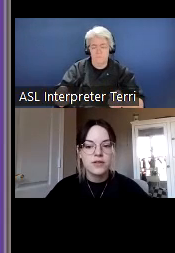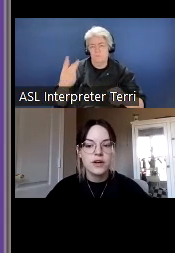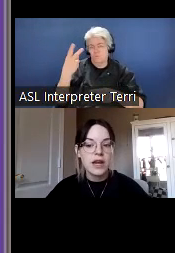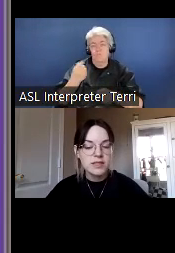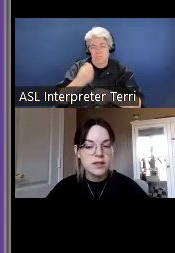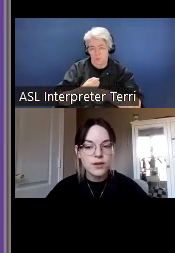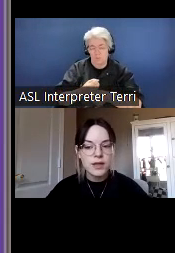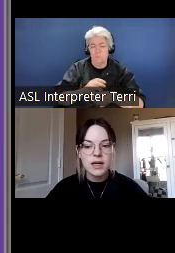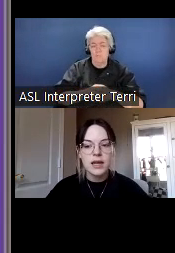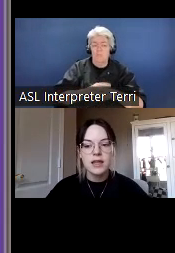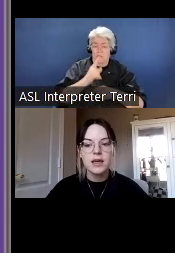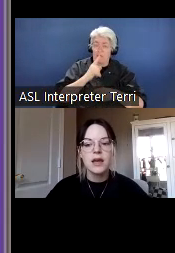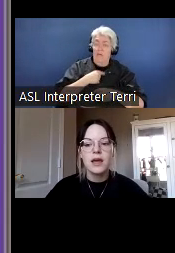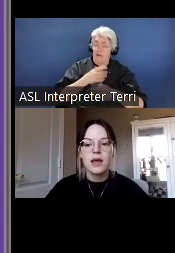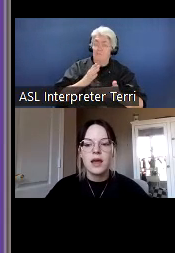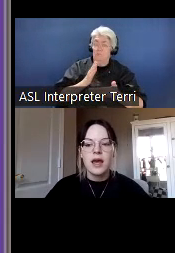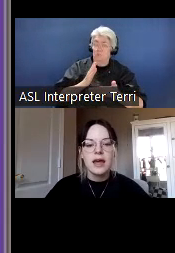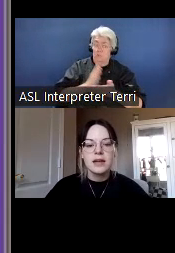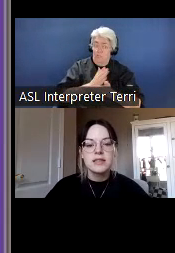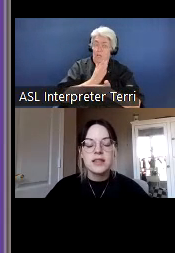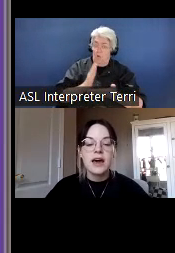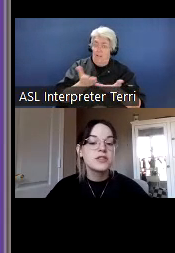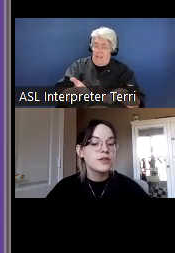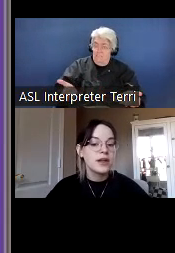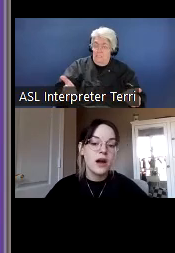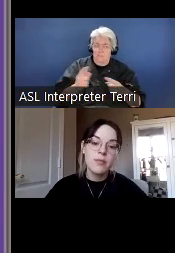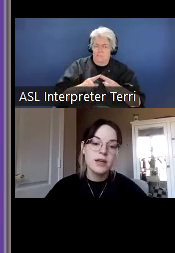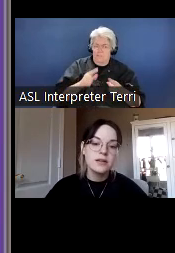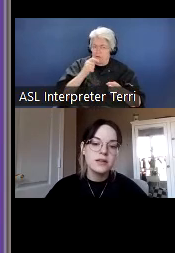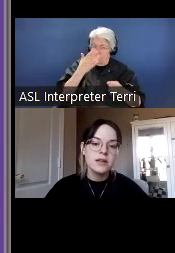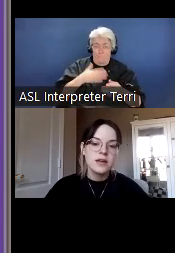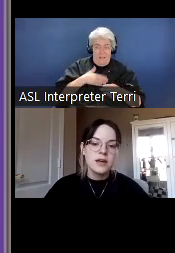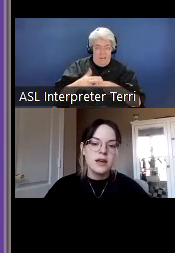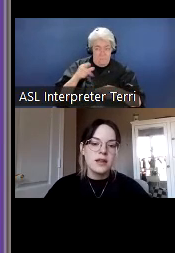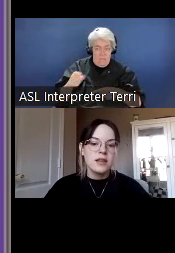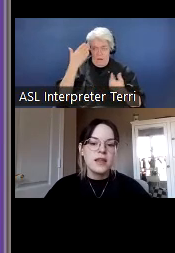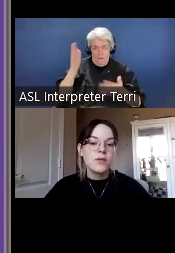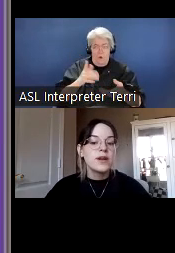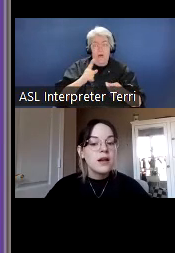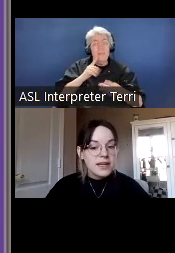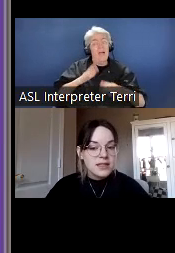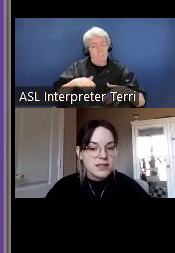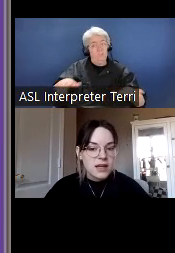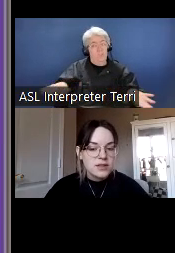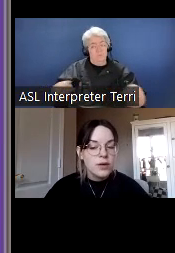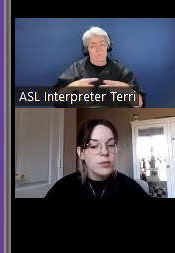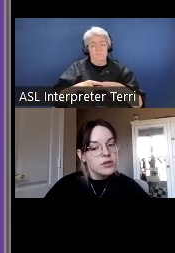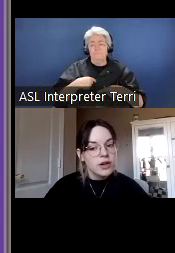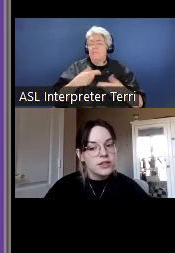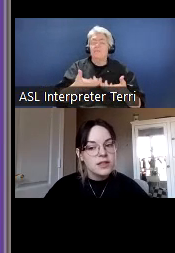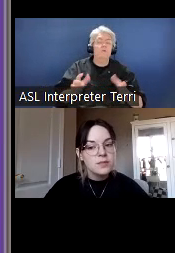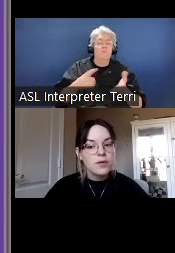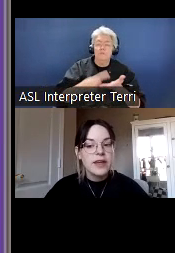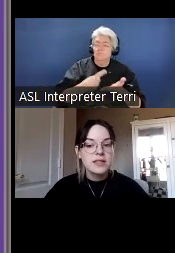not sure if their name is included in anything, and they have children in common. They would not like to discuss